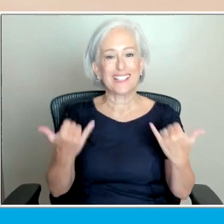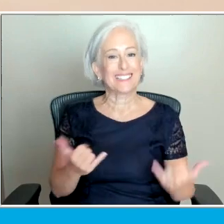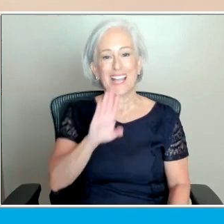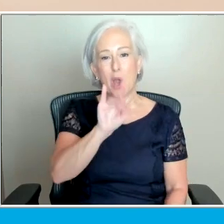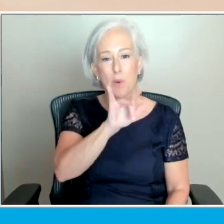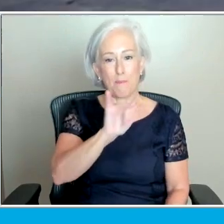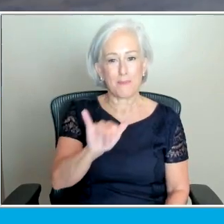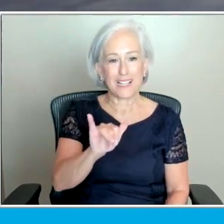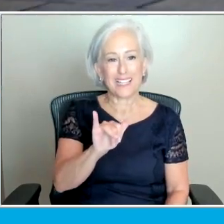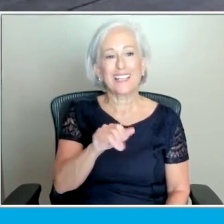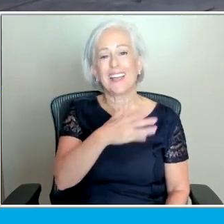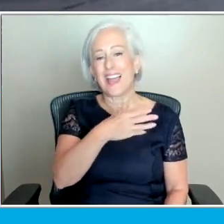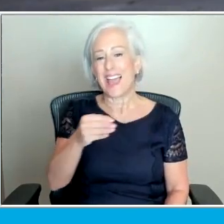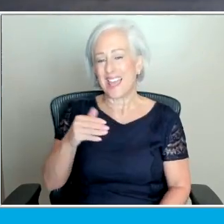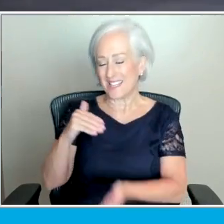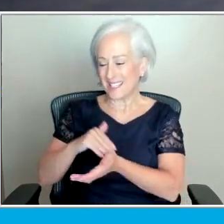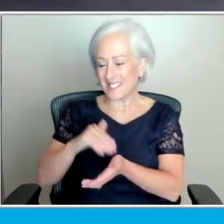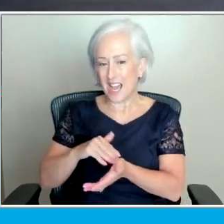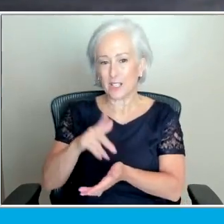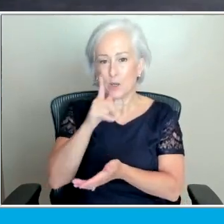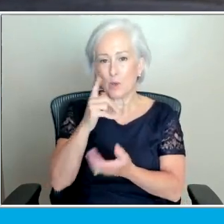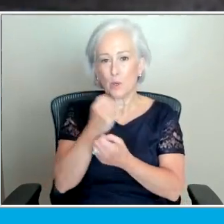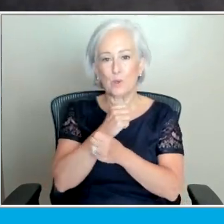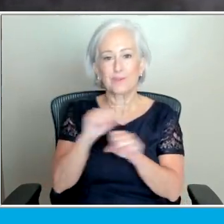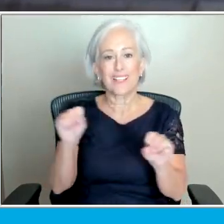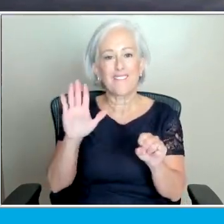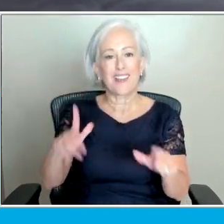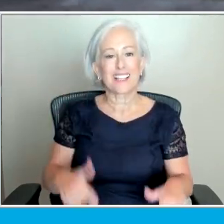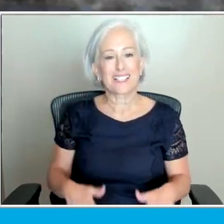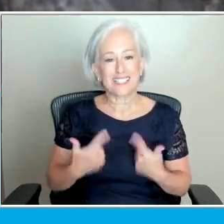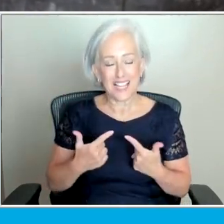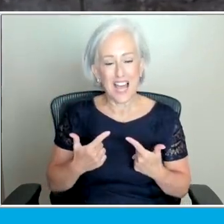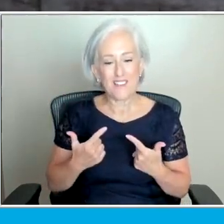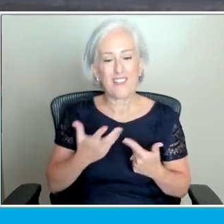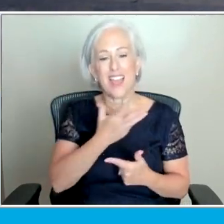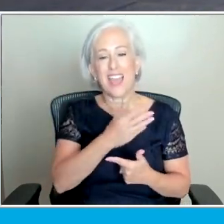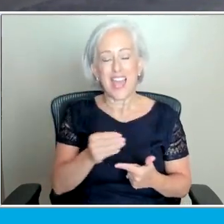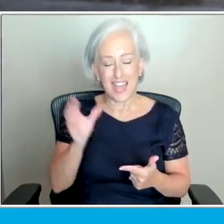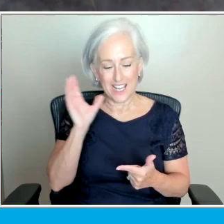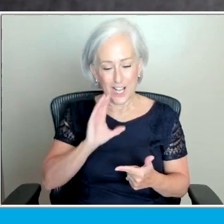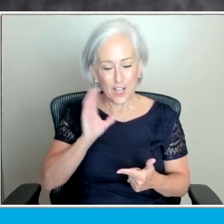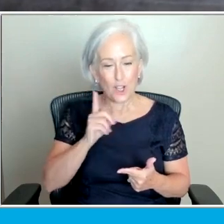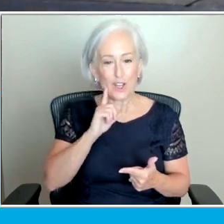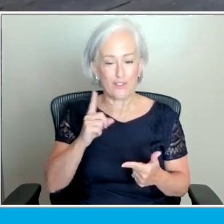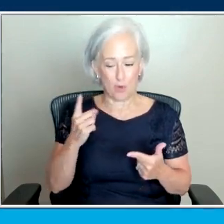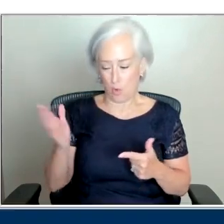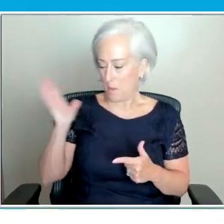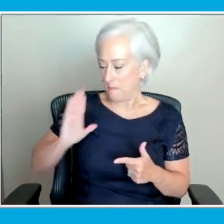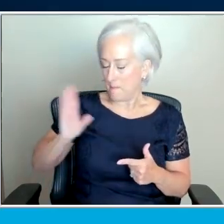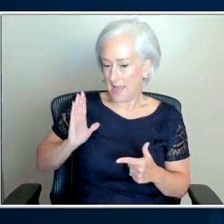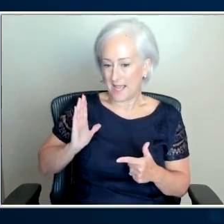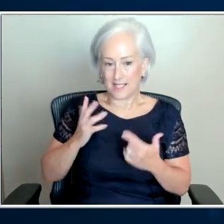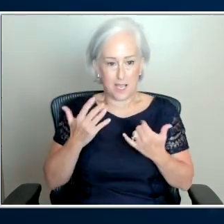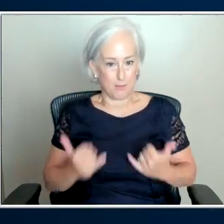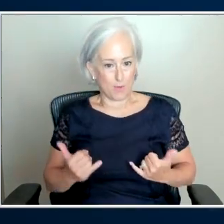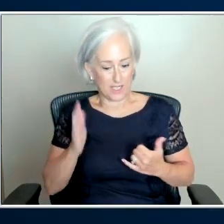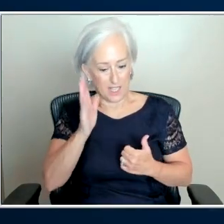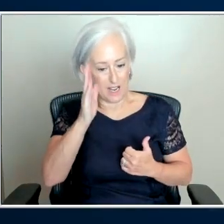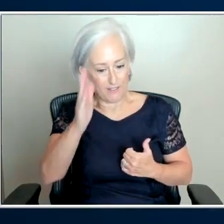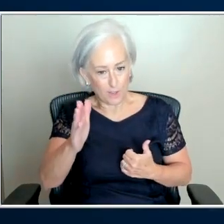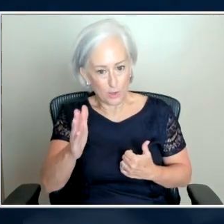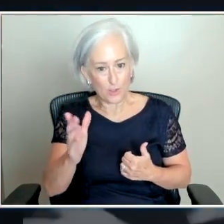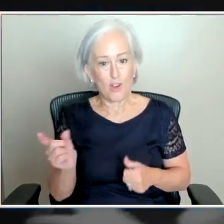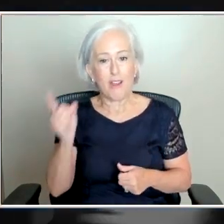saved his life and explore a new exhibition on the past, present, and future of prosthesis. Monday at